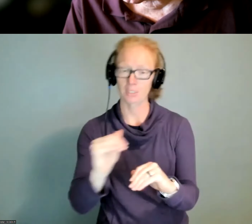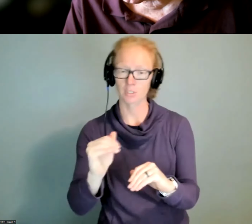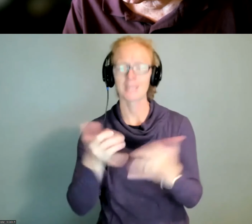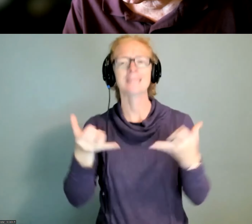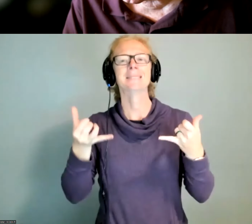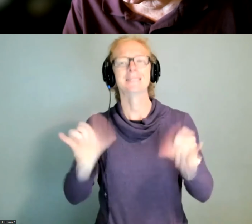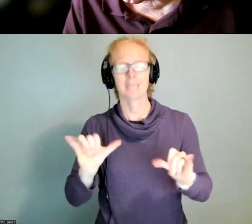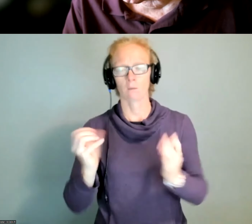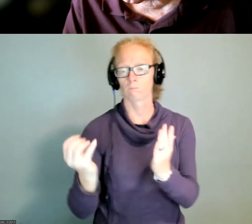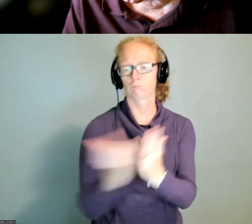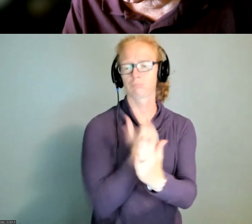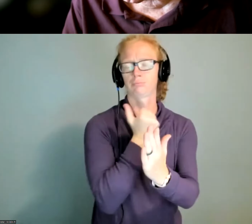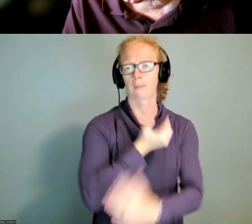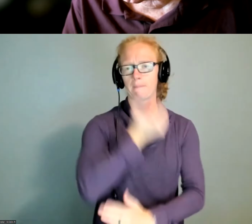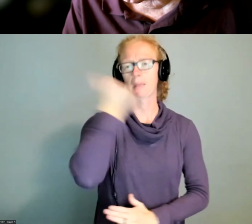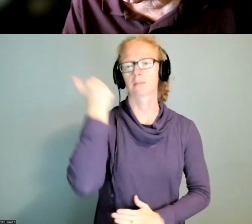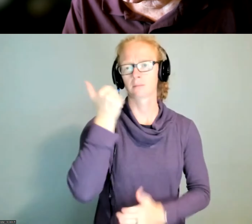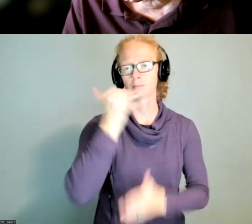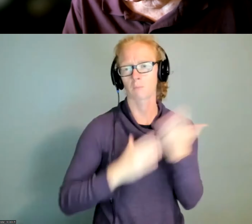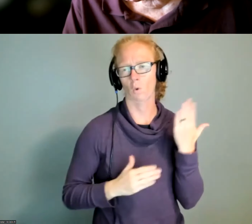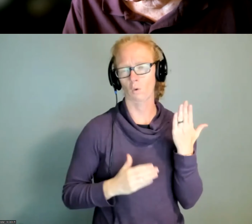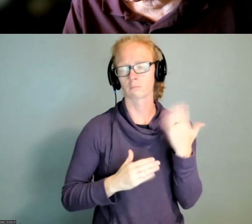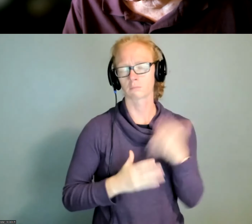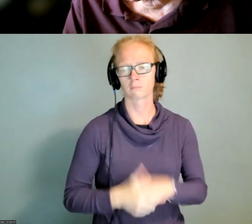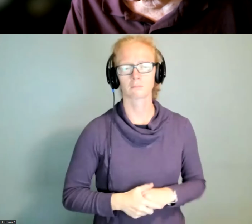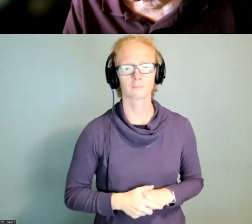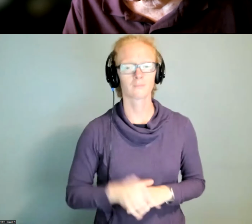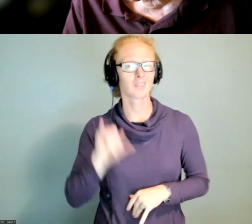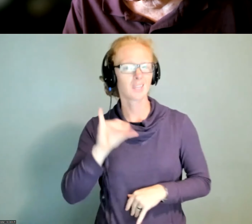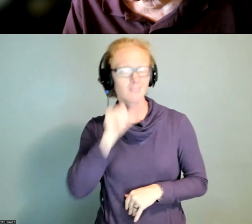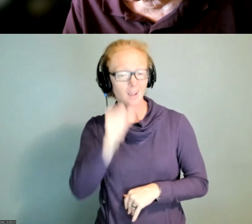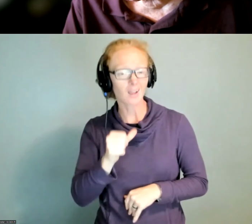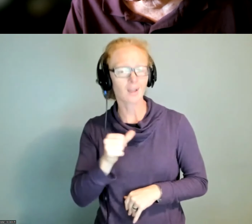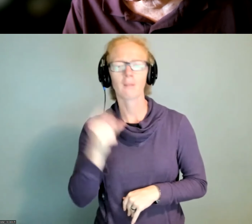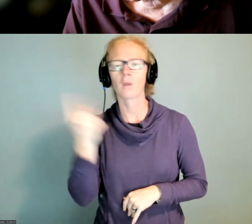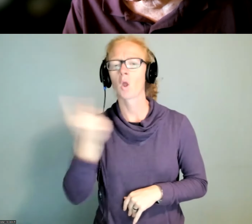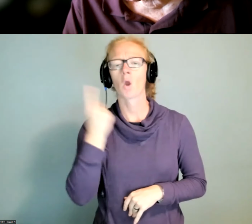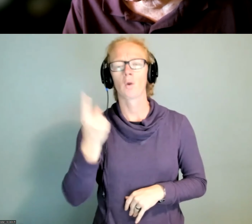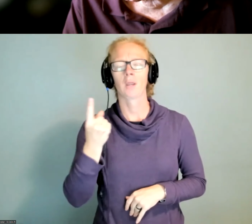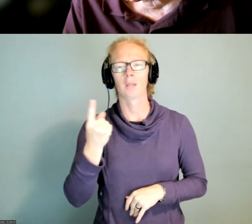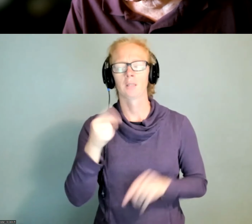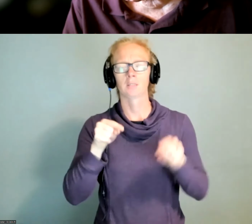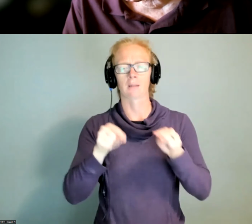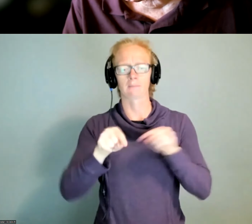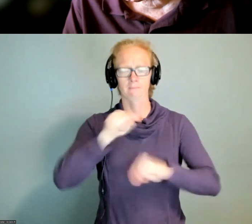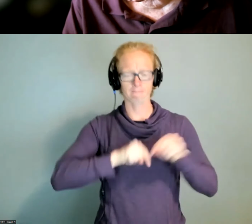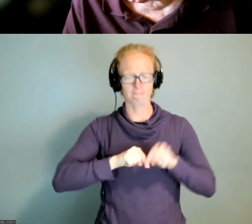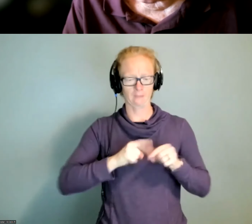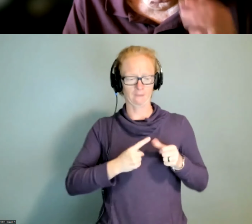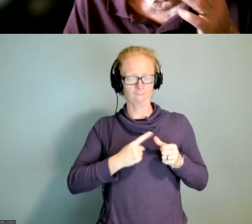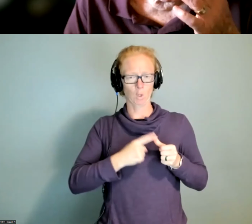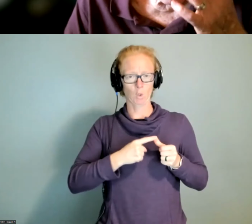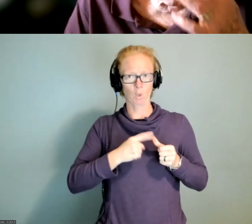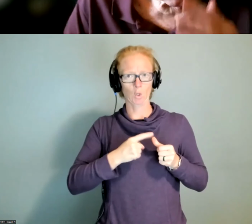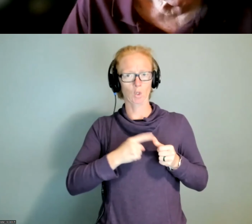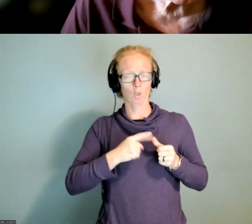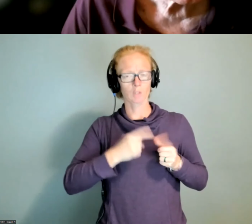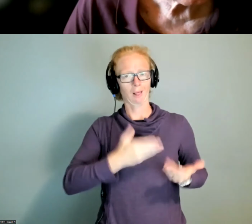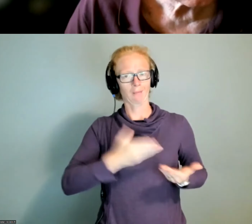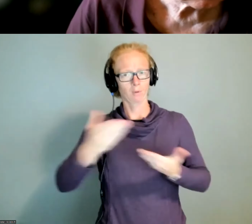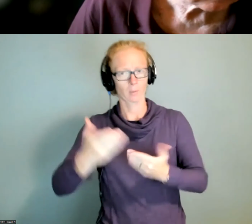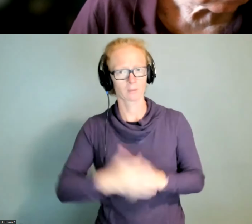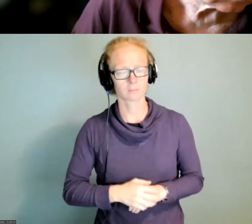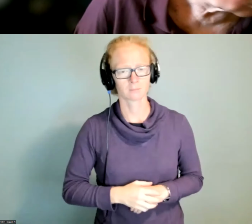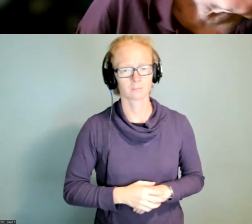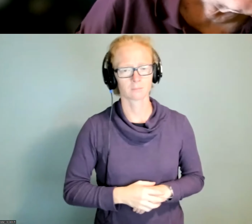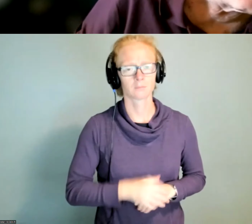get the essentials of the toolkit and work with it. And if nothing else, we always have the fallback of the original deliverable that